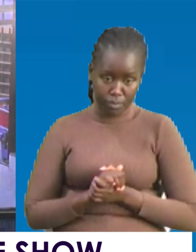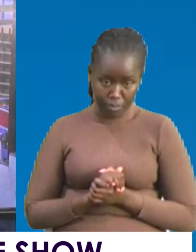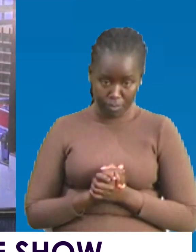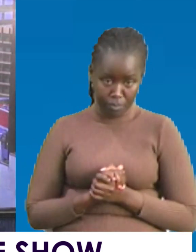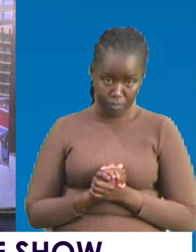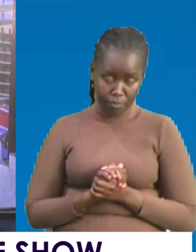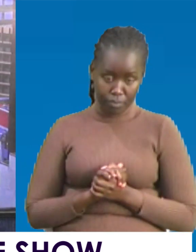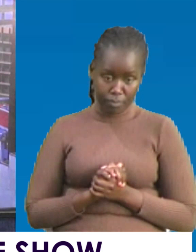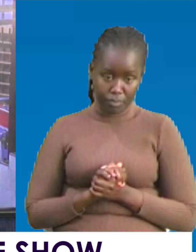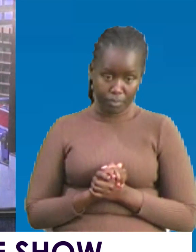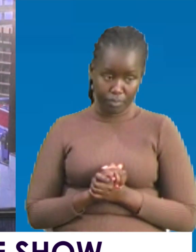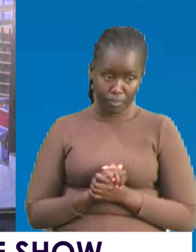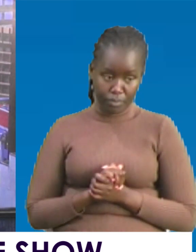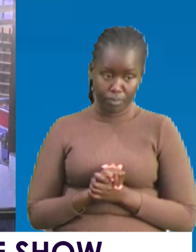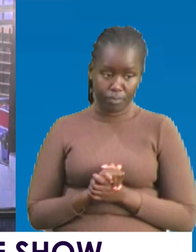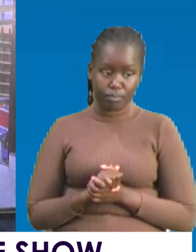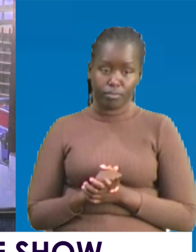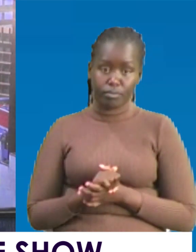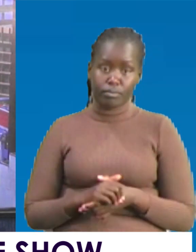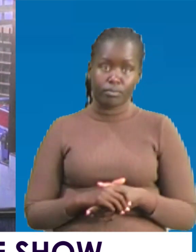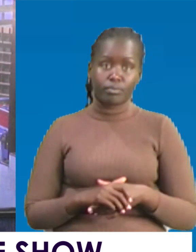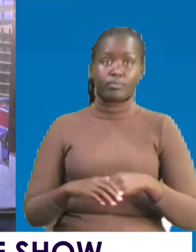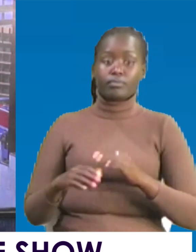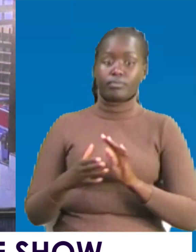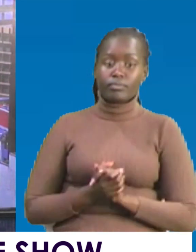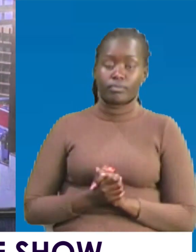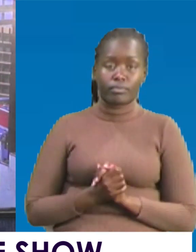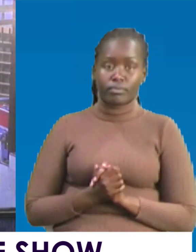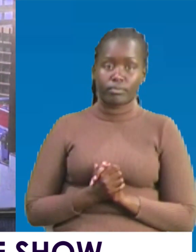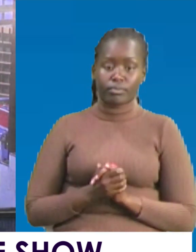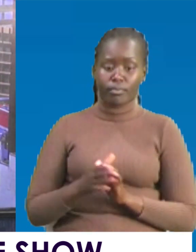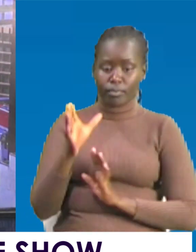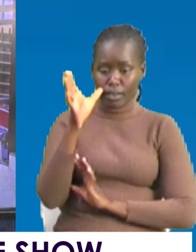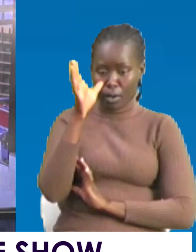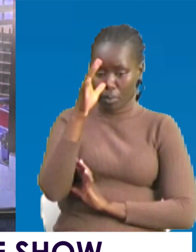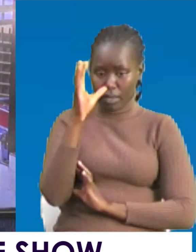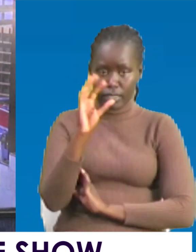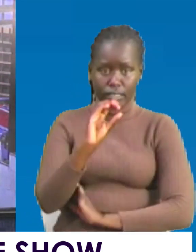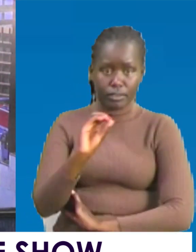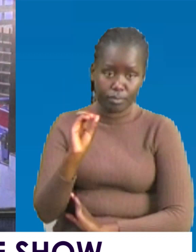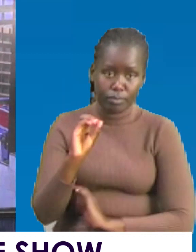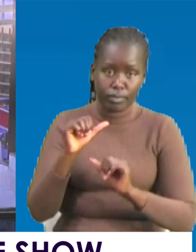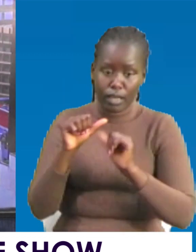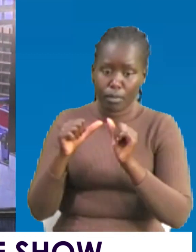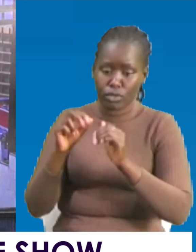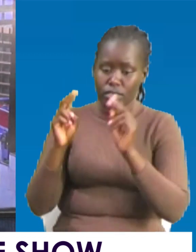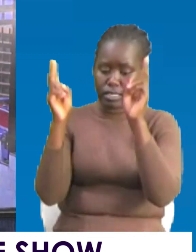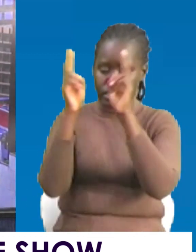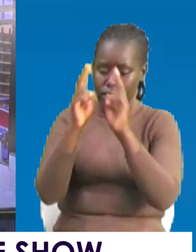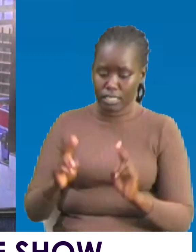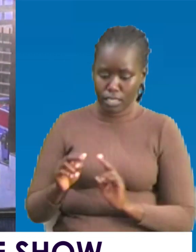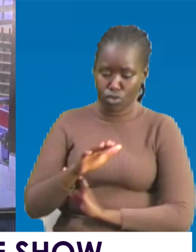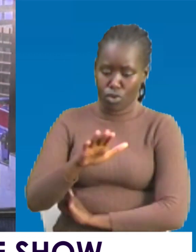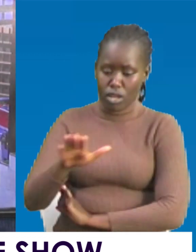intimidated on the international platform, young people. Do not be intimidated on the international platform,